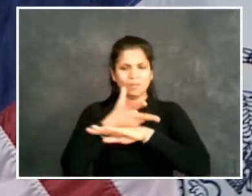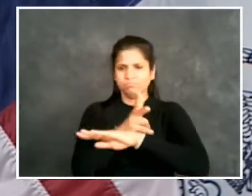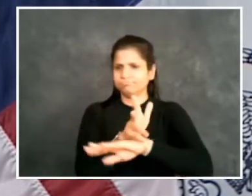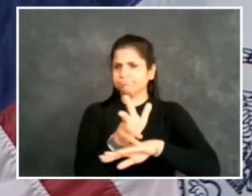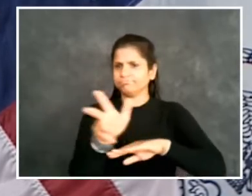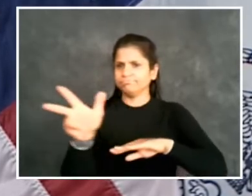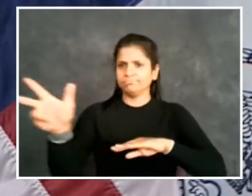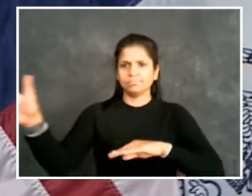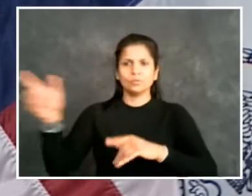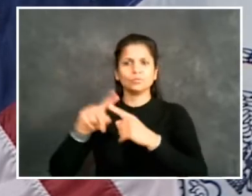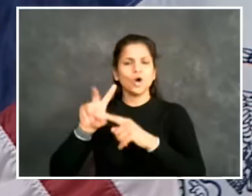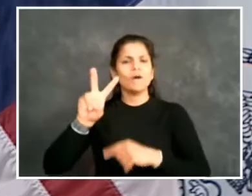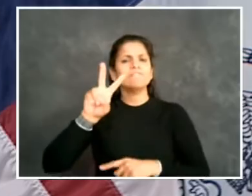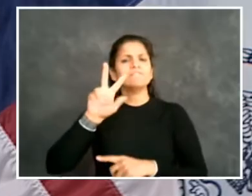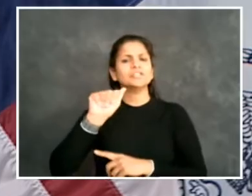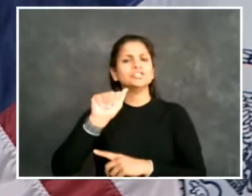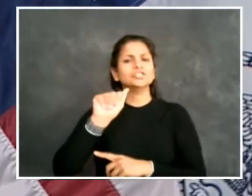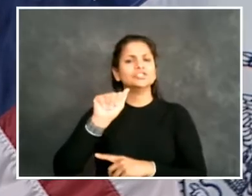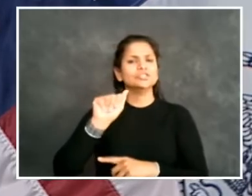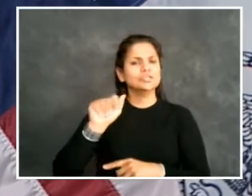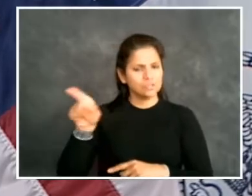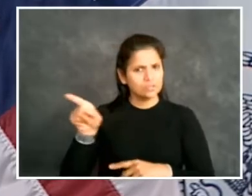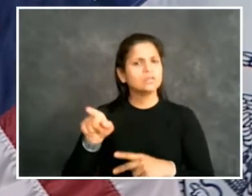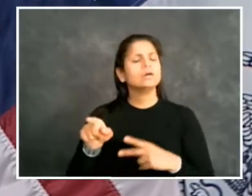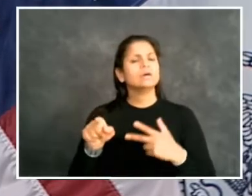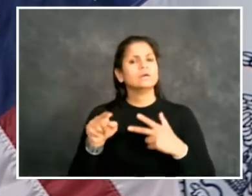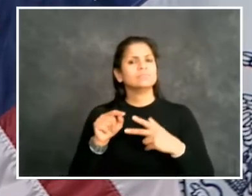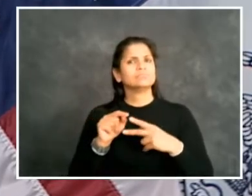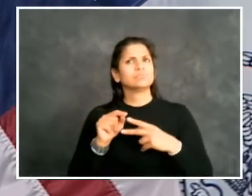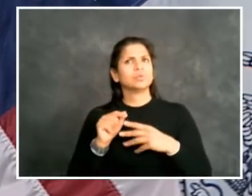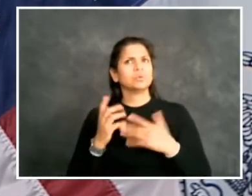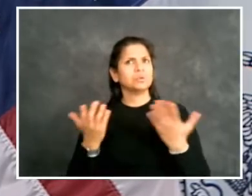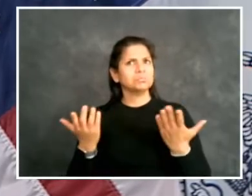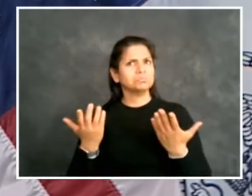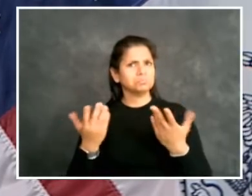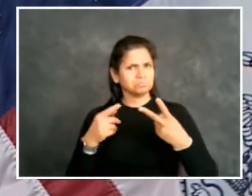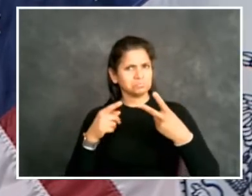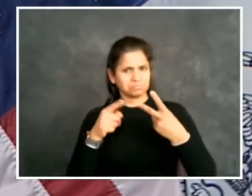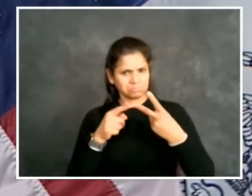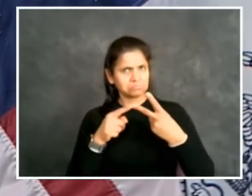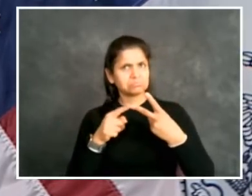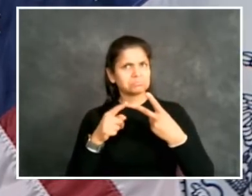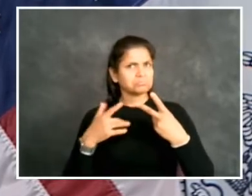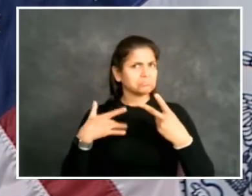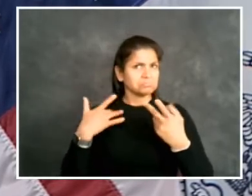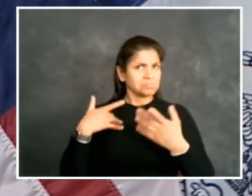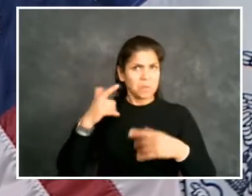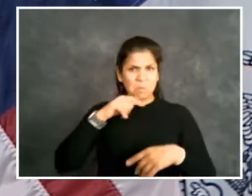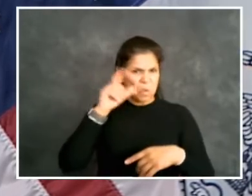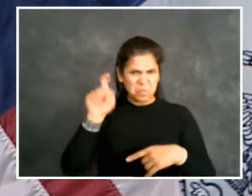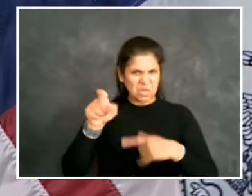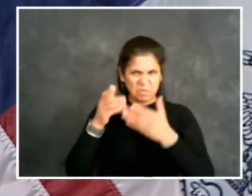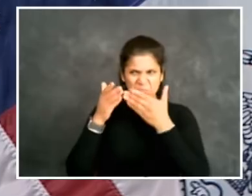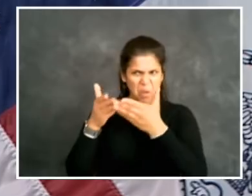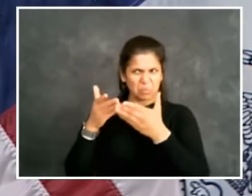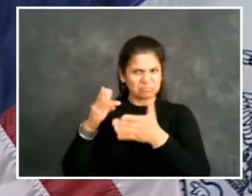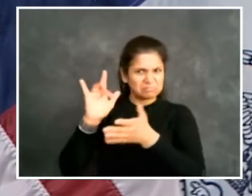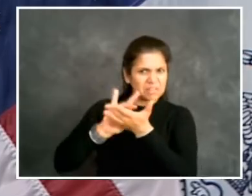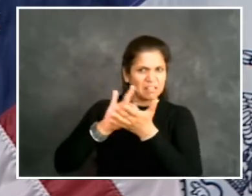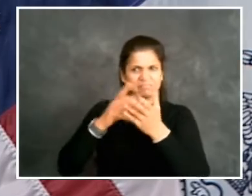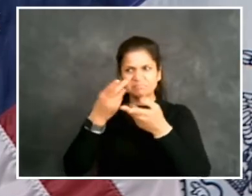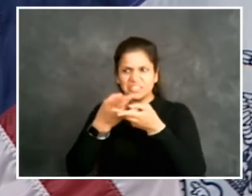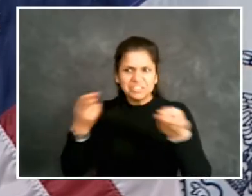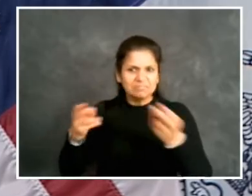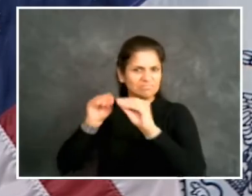for the patients? Well, Andy, that one, this is the first time hearing anything like that, and I would be